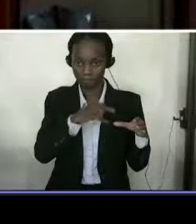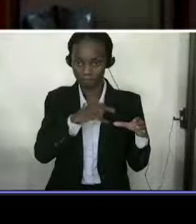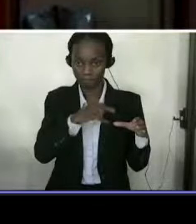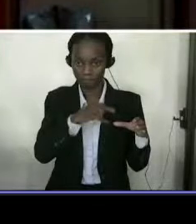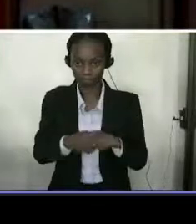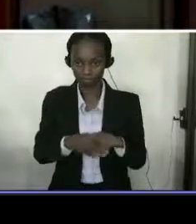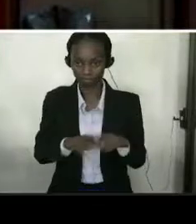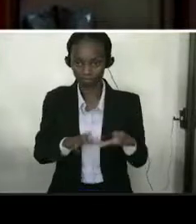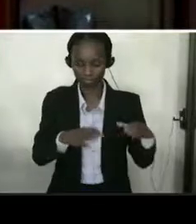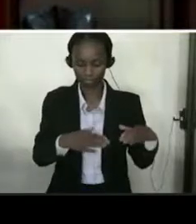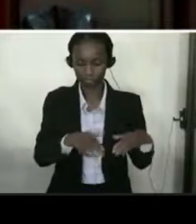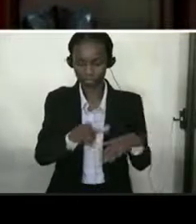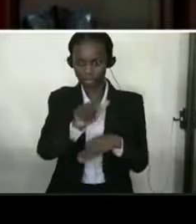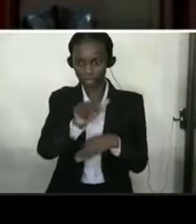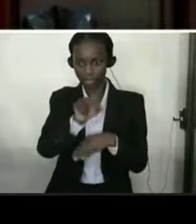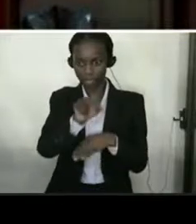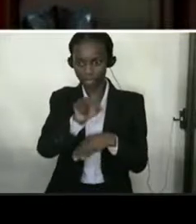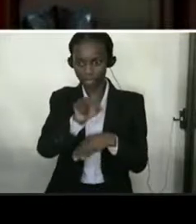The ANC.